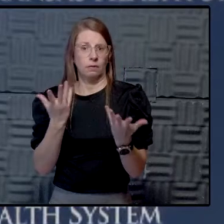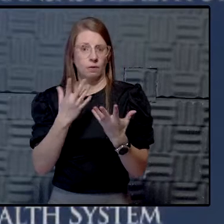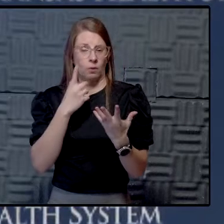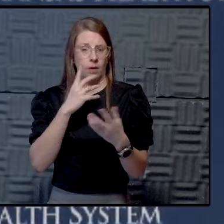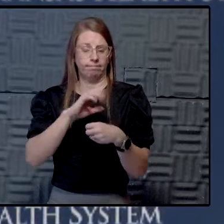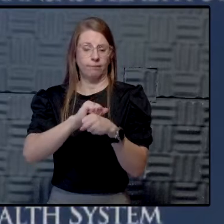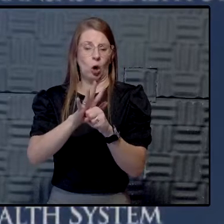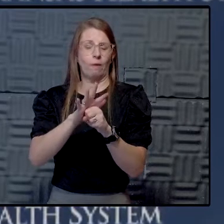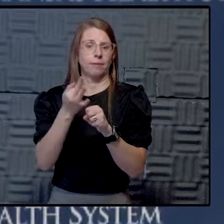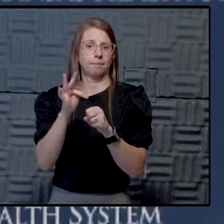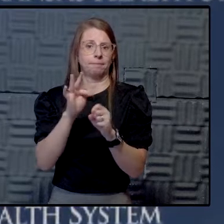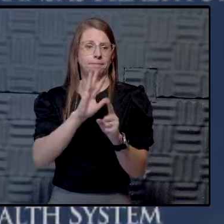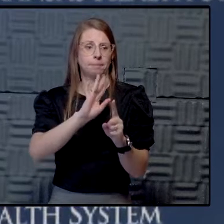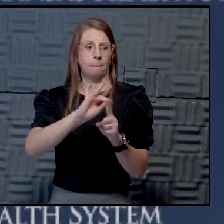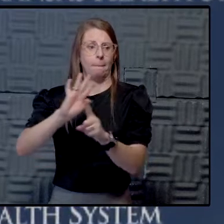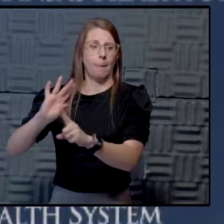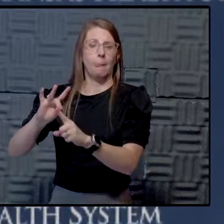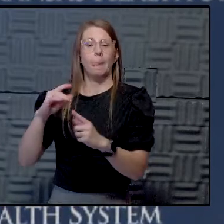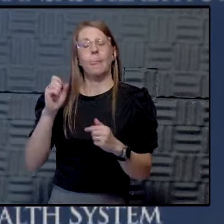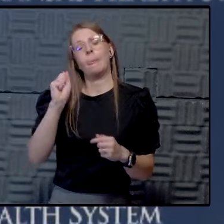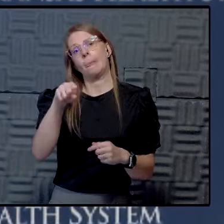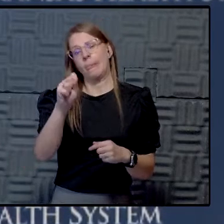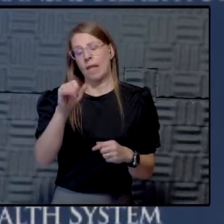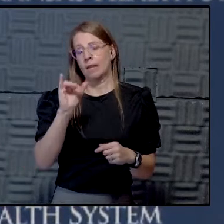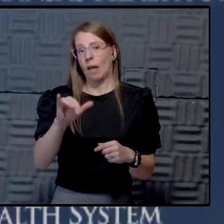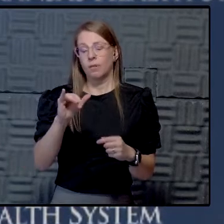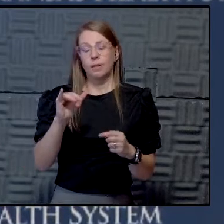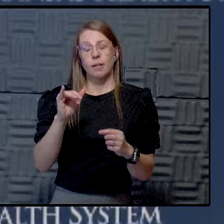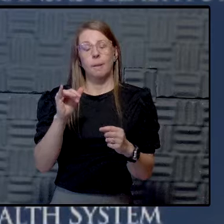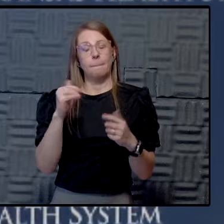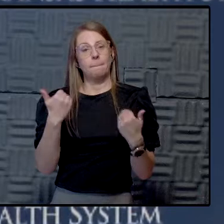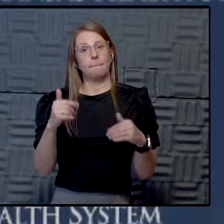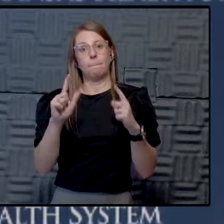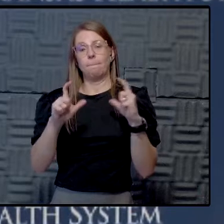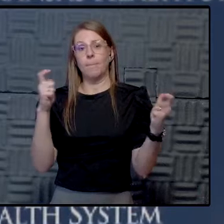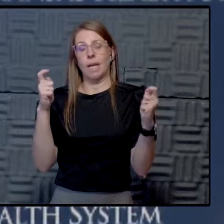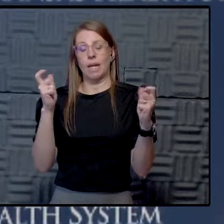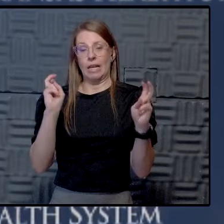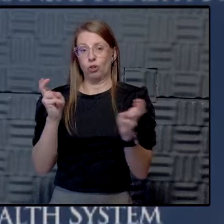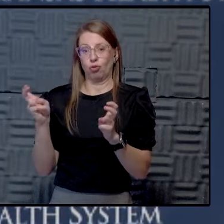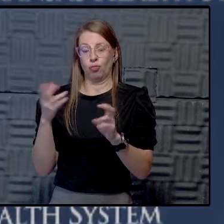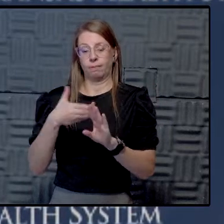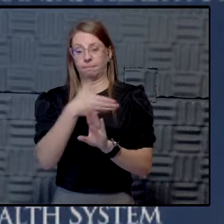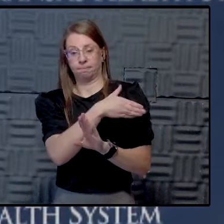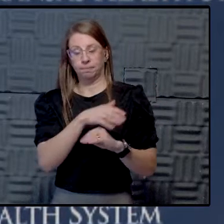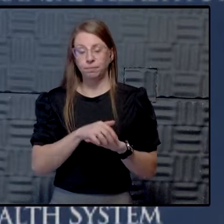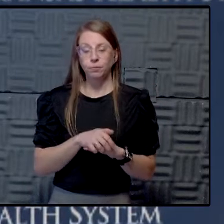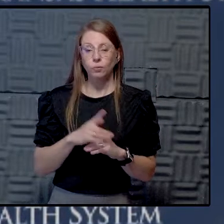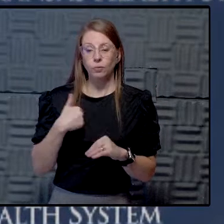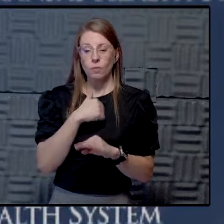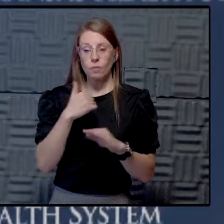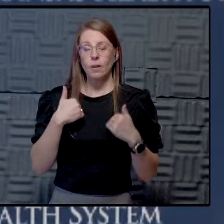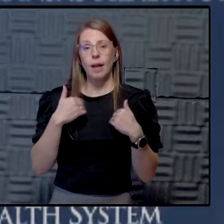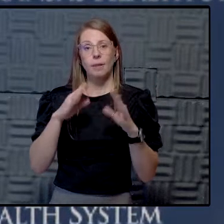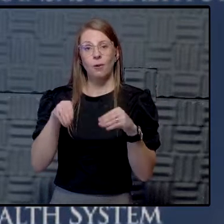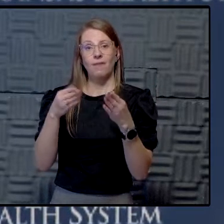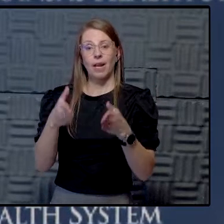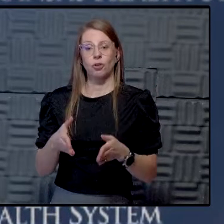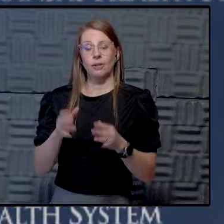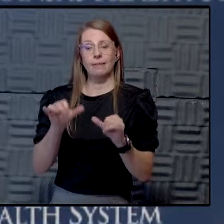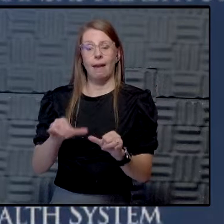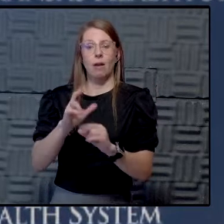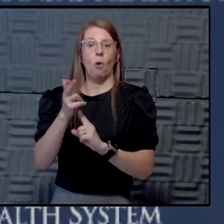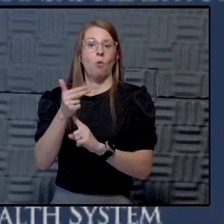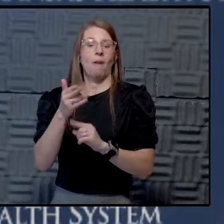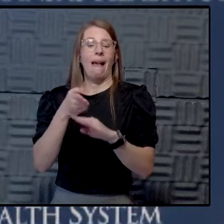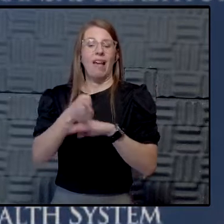Yeah, absolutely. That was a very big issue for our providers early on. We had providers that were staying in hotels